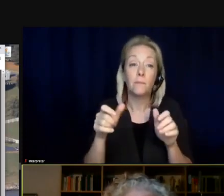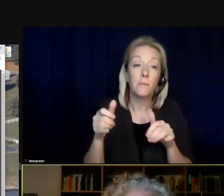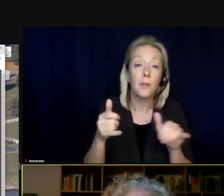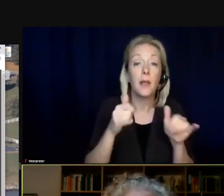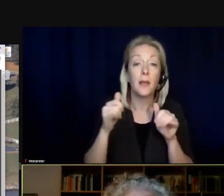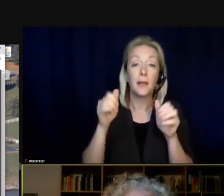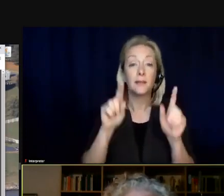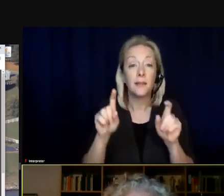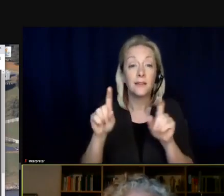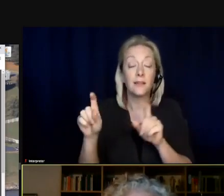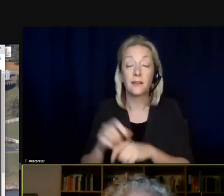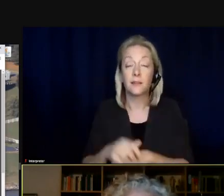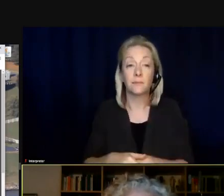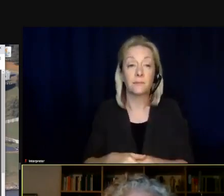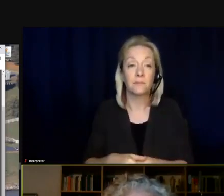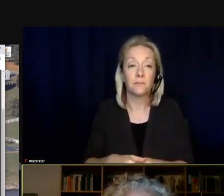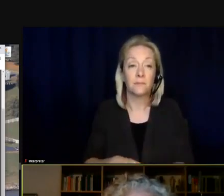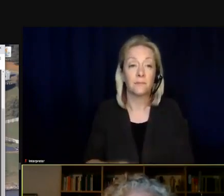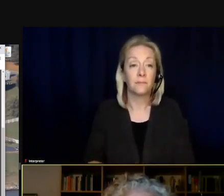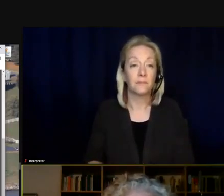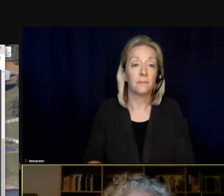Now, if we go back here,